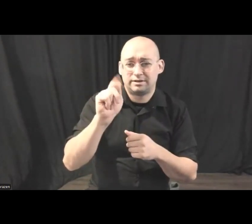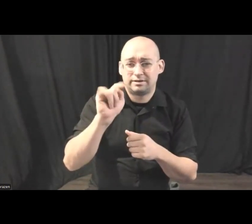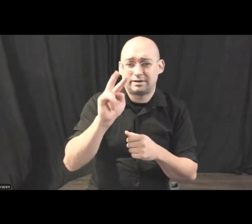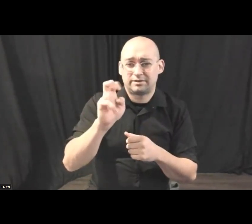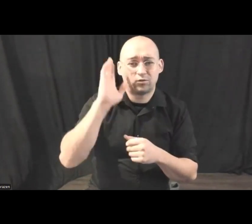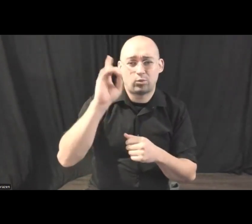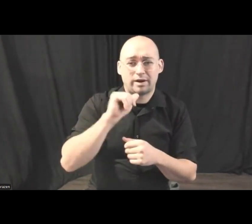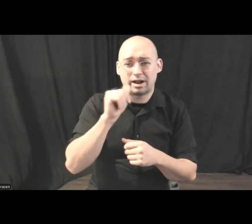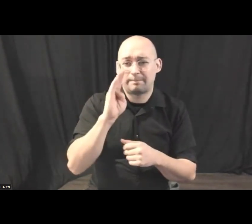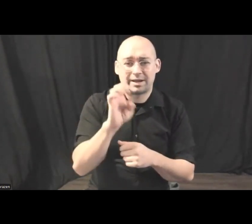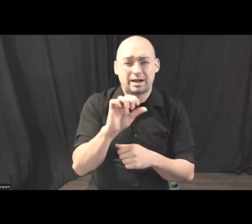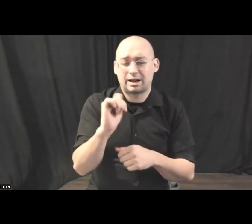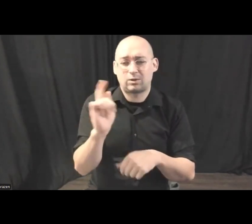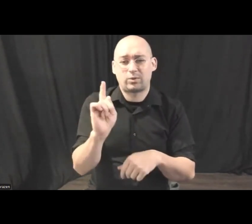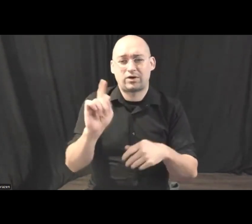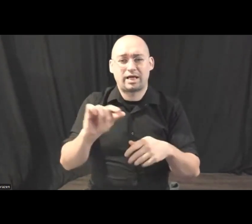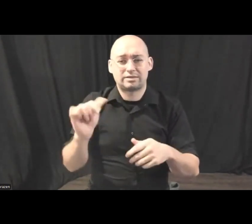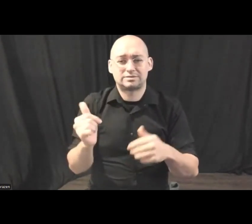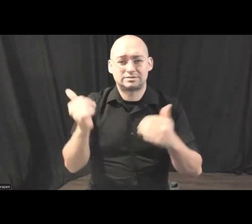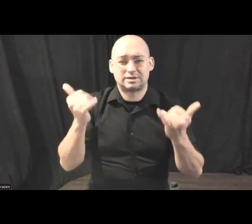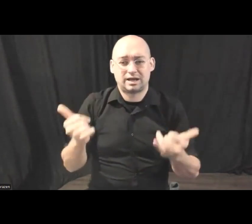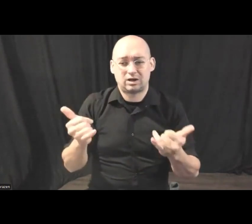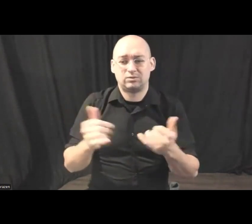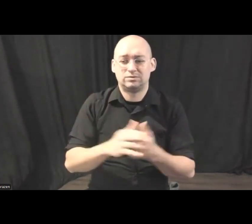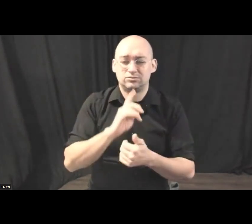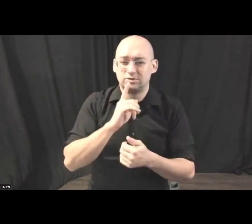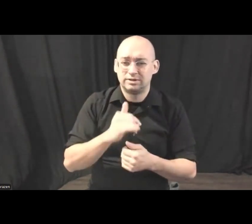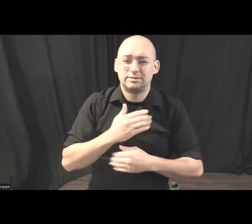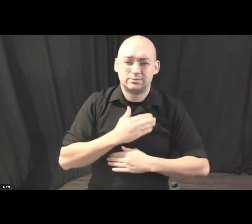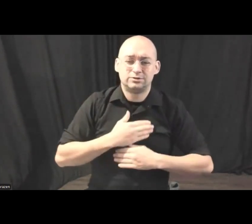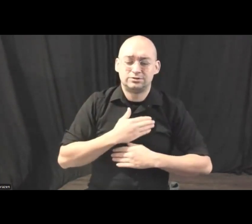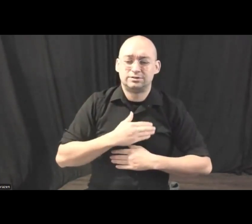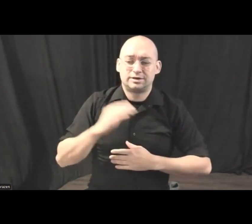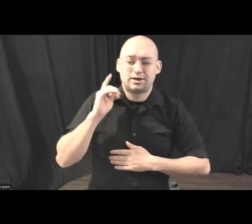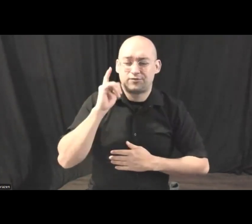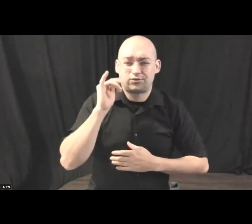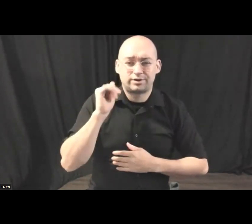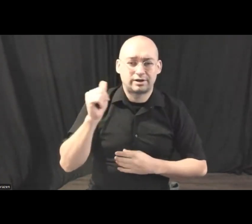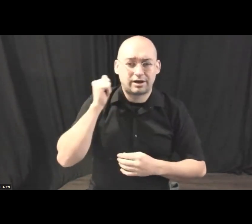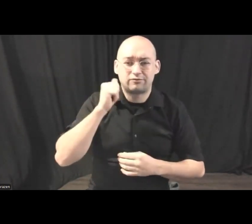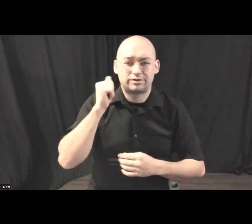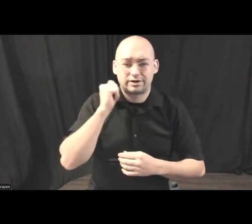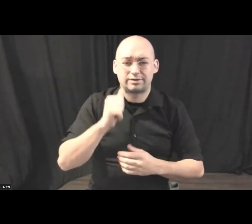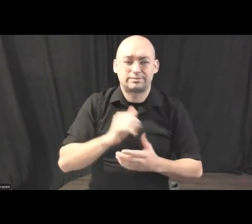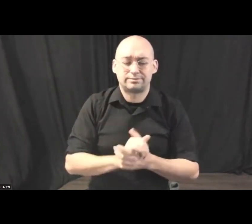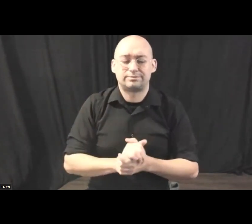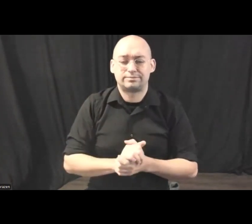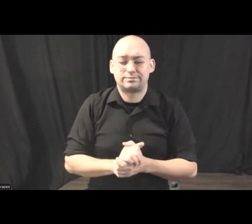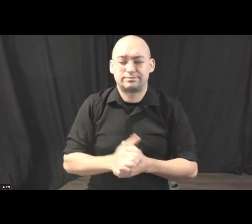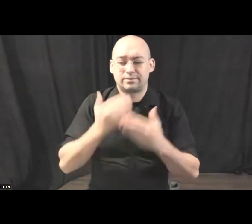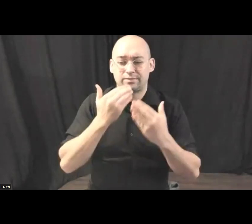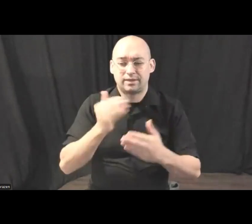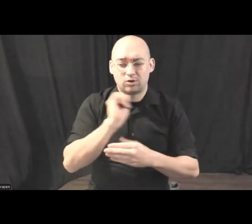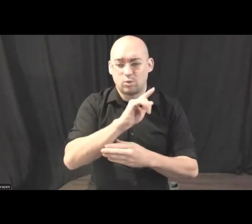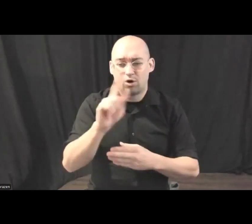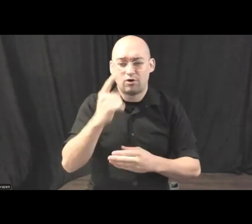now. So I am grateful to be in California each and every day, and especially now. So thank you all for what you're doing. Really appreciate it.